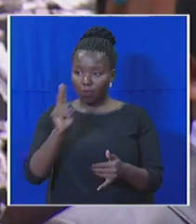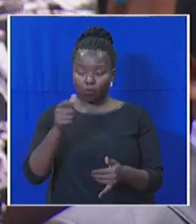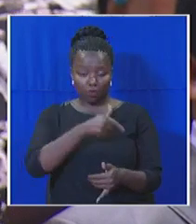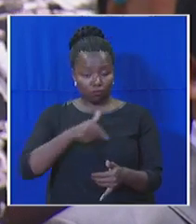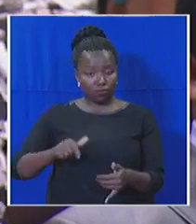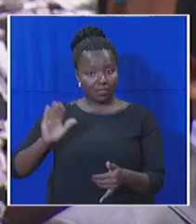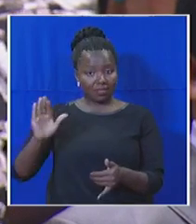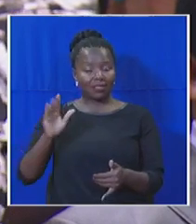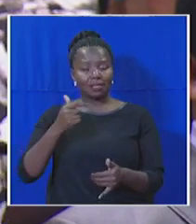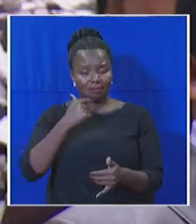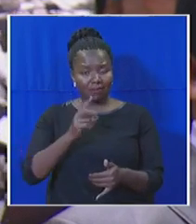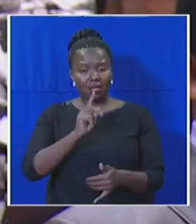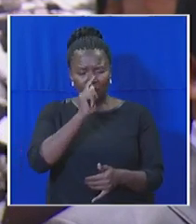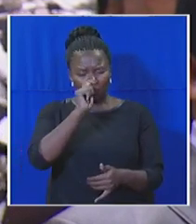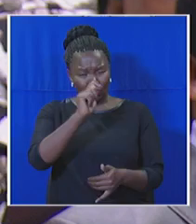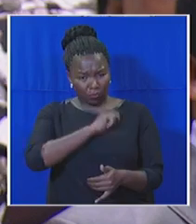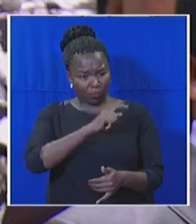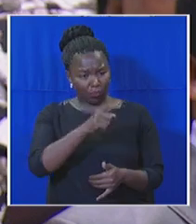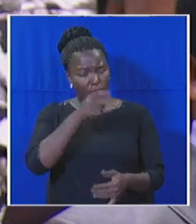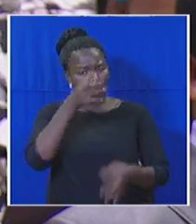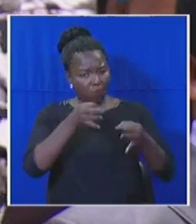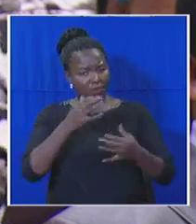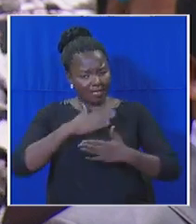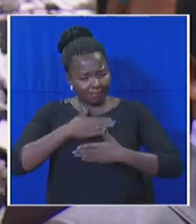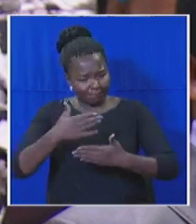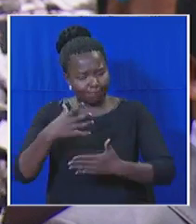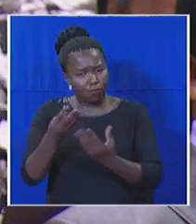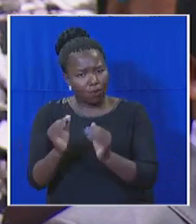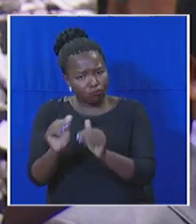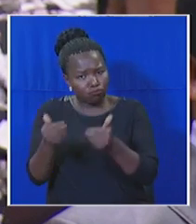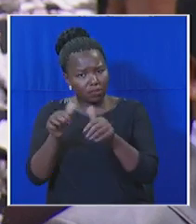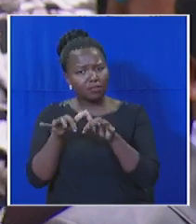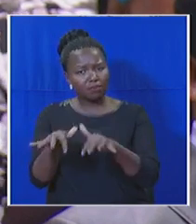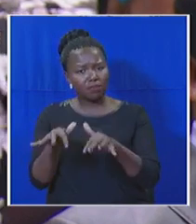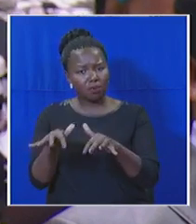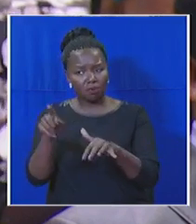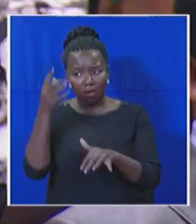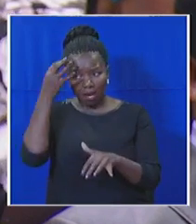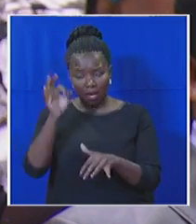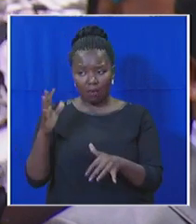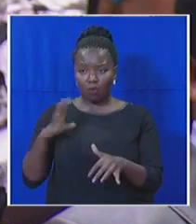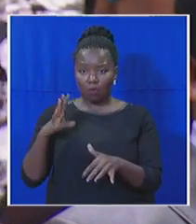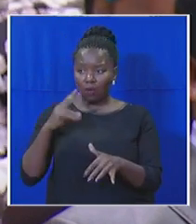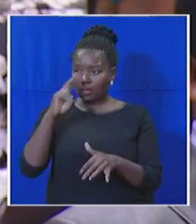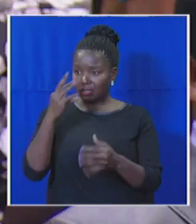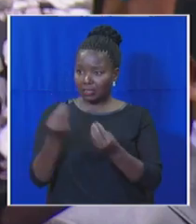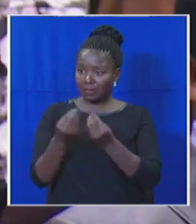real political will to protect our communities? Because at this stage, it looks like your government only leads when something bleeds. And finally, if